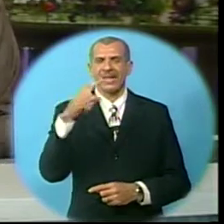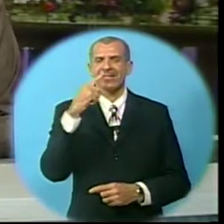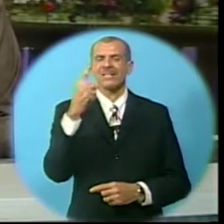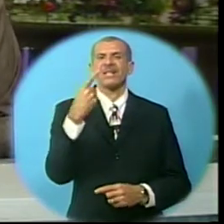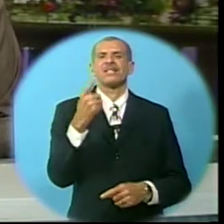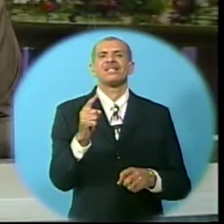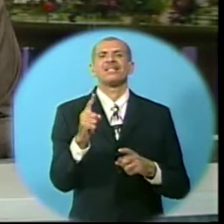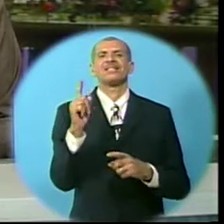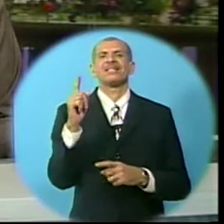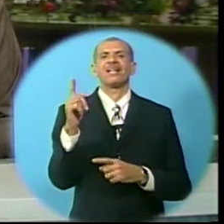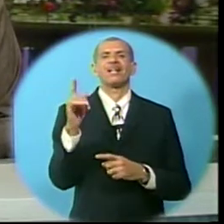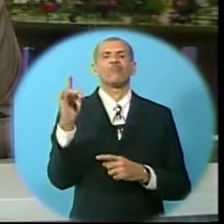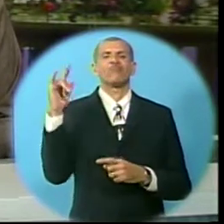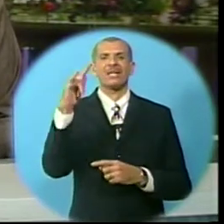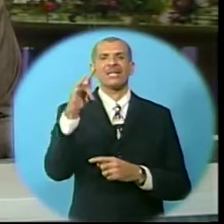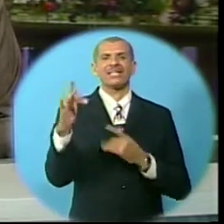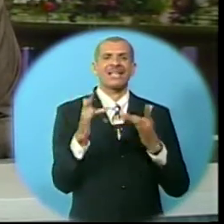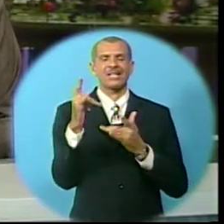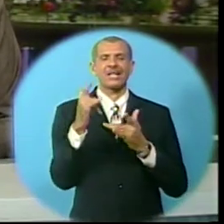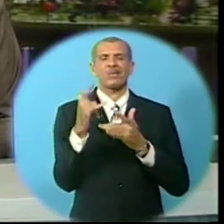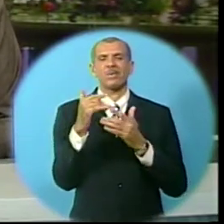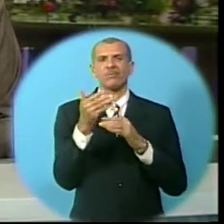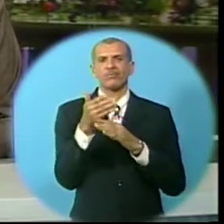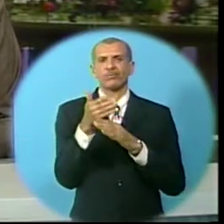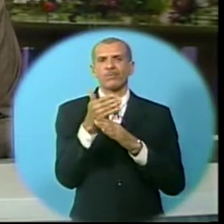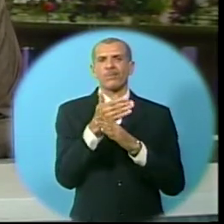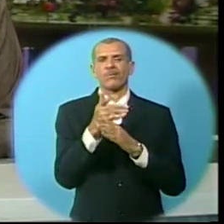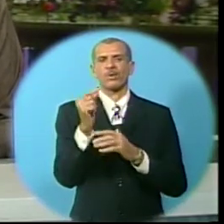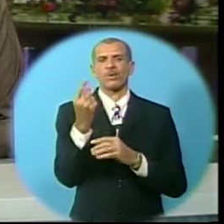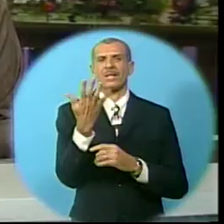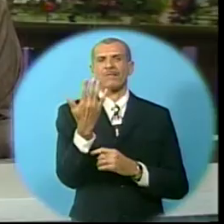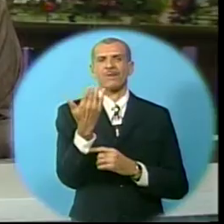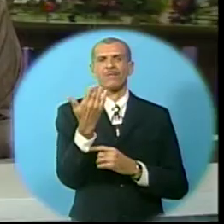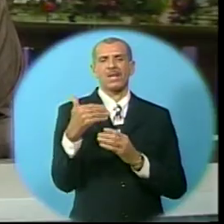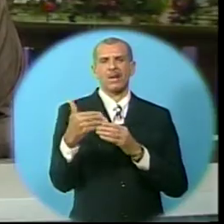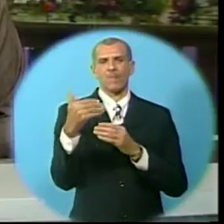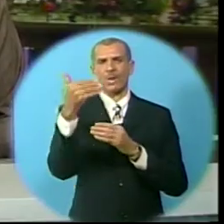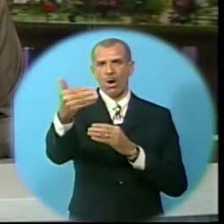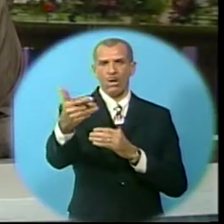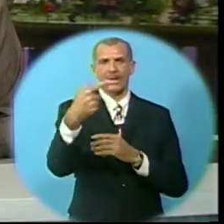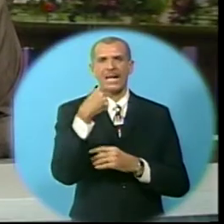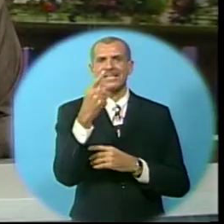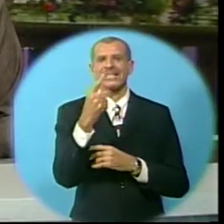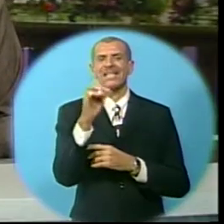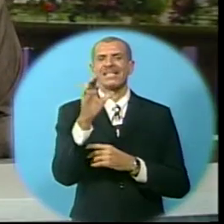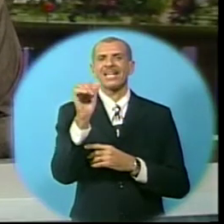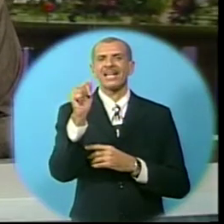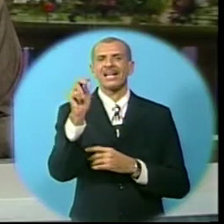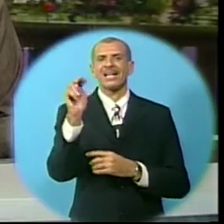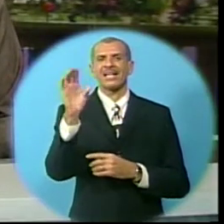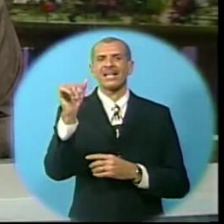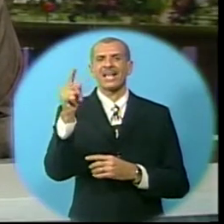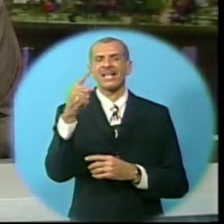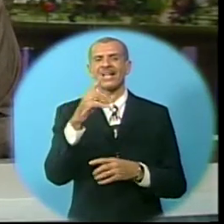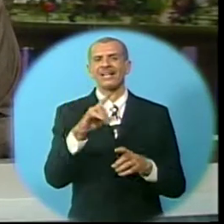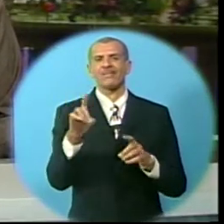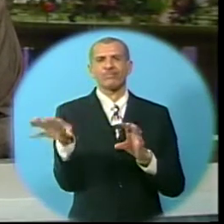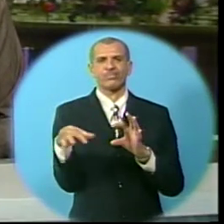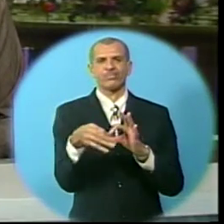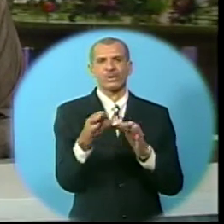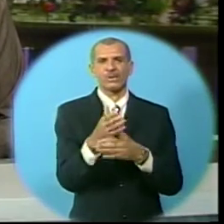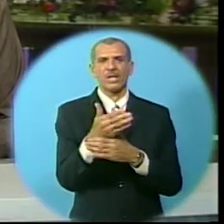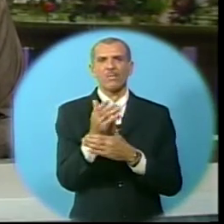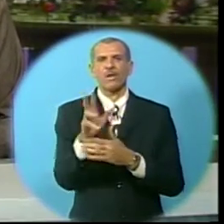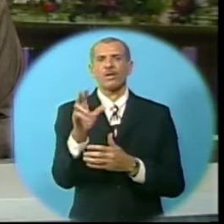airline is excited about the growth prospects for 2015 and beyond. He says Air Canada has already partnered with